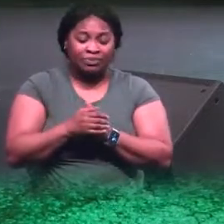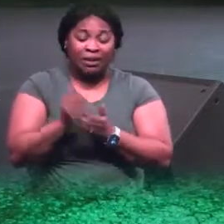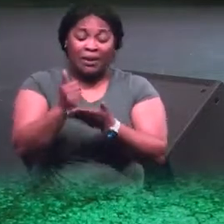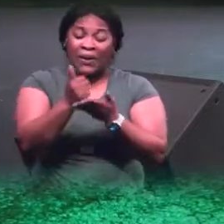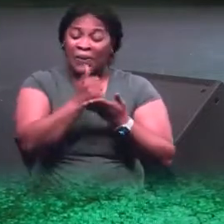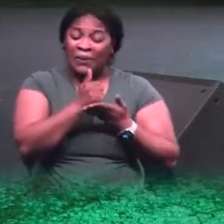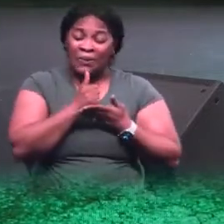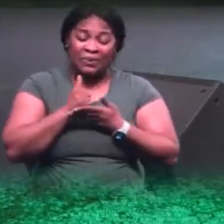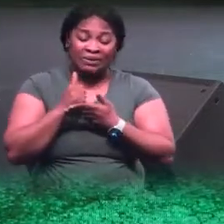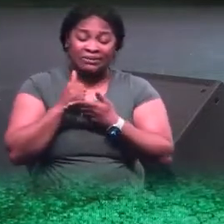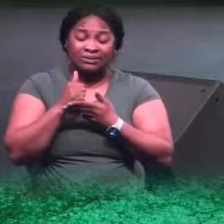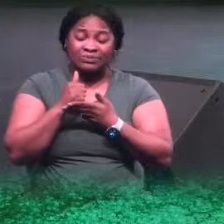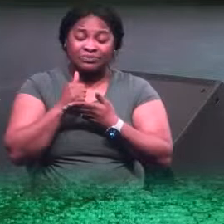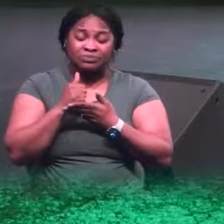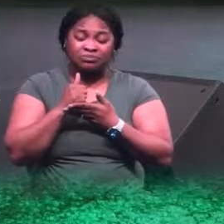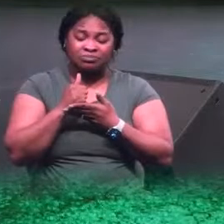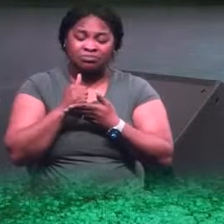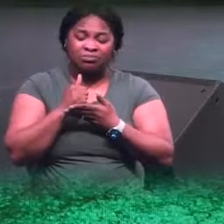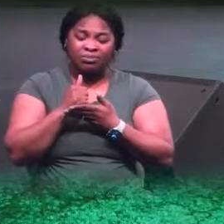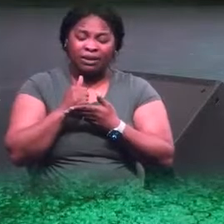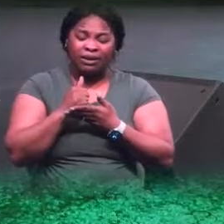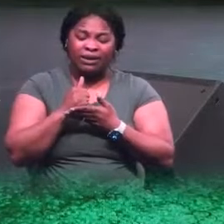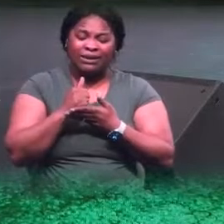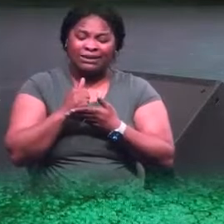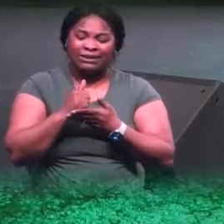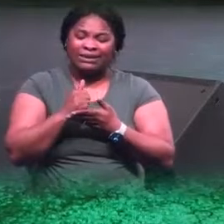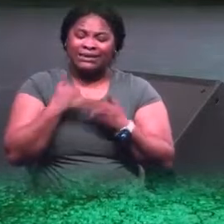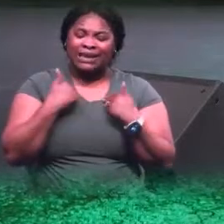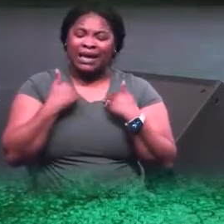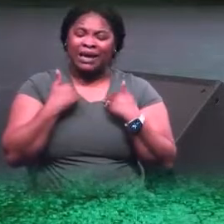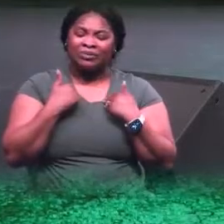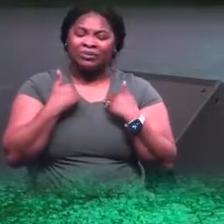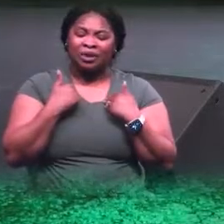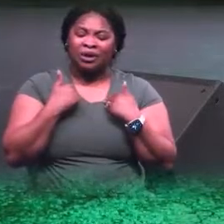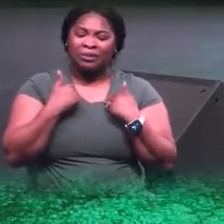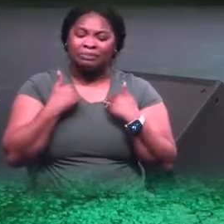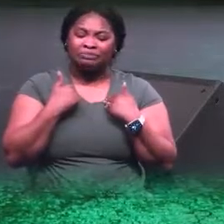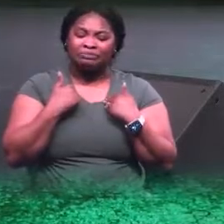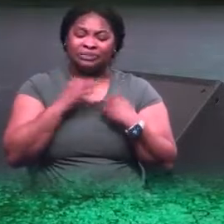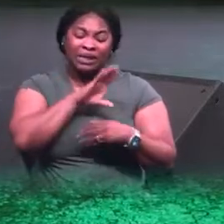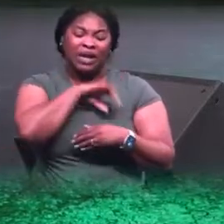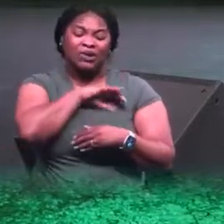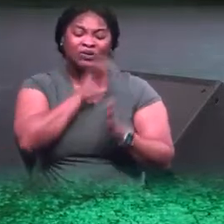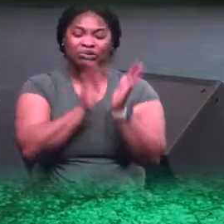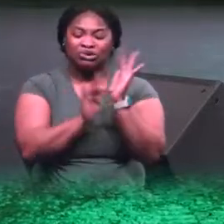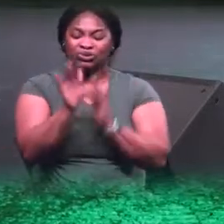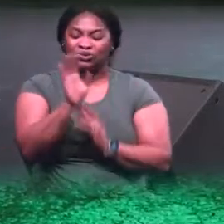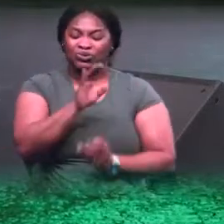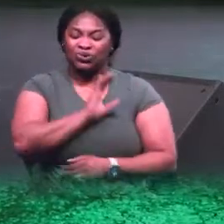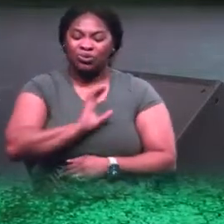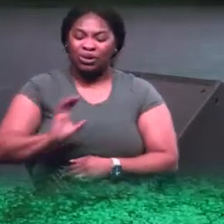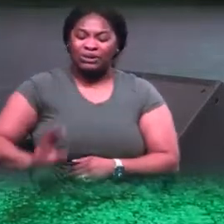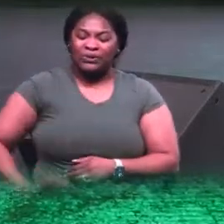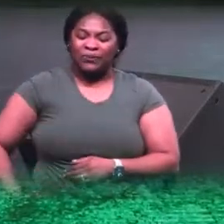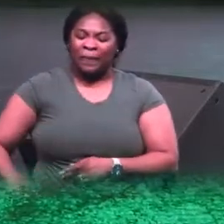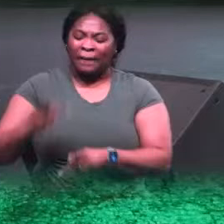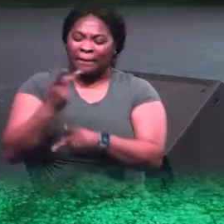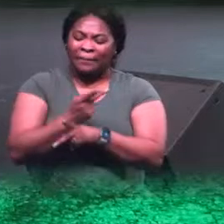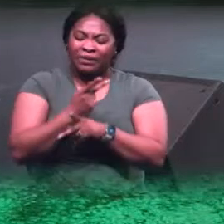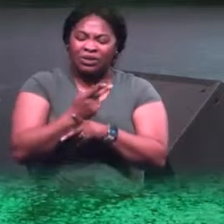us, God, to have the temperament of Jesus Christ, and we will be so careful, God, as